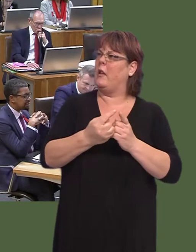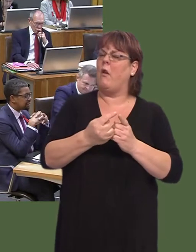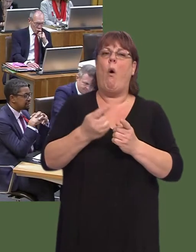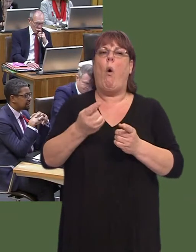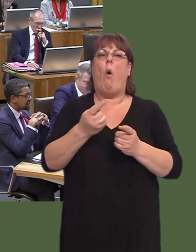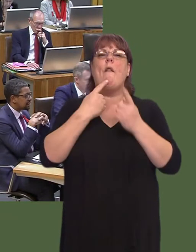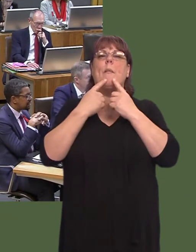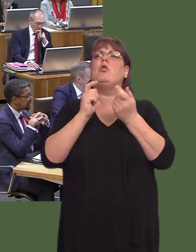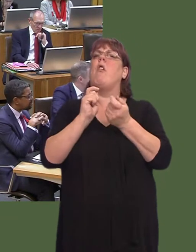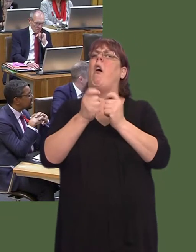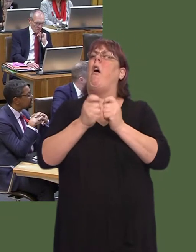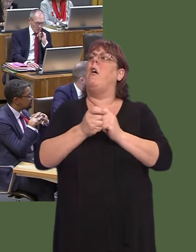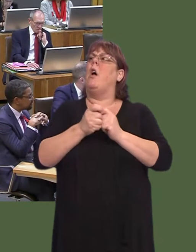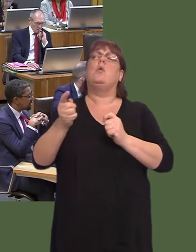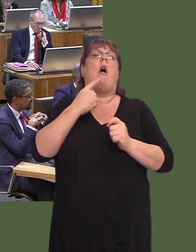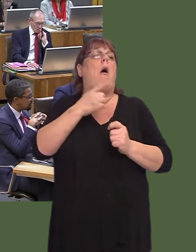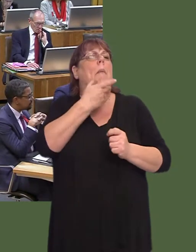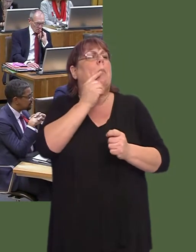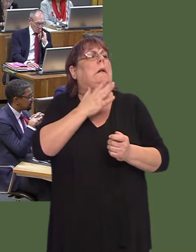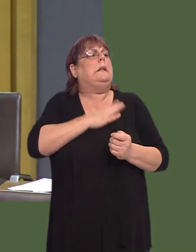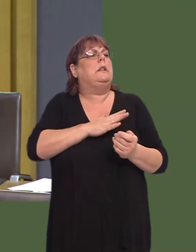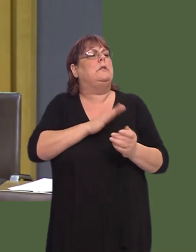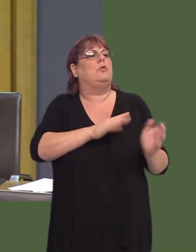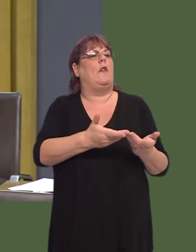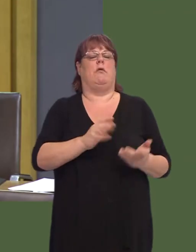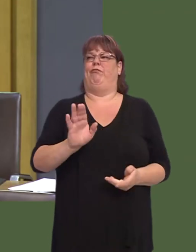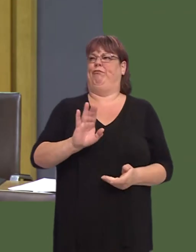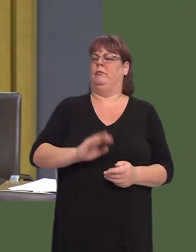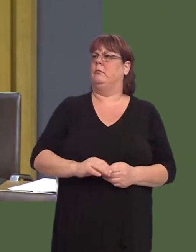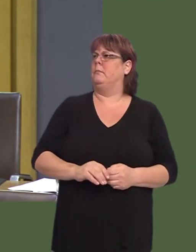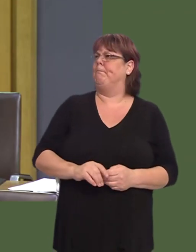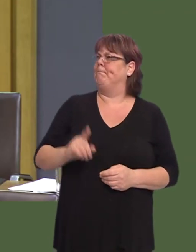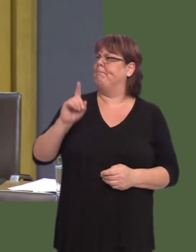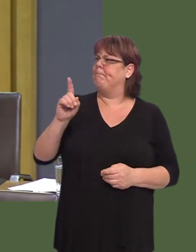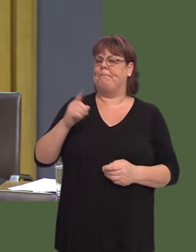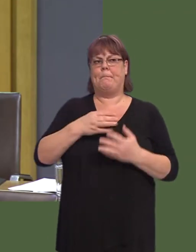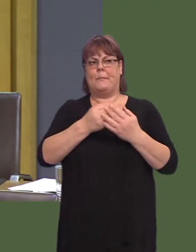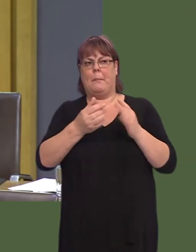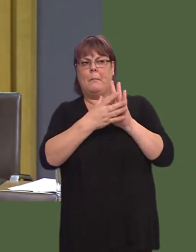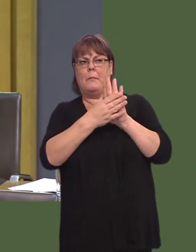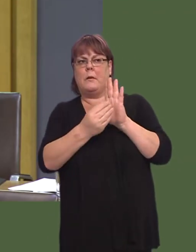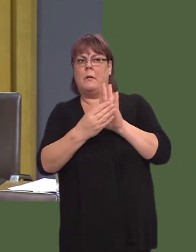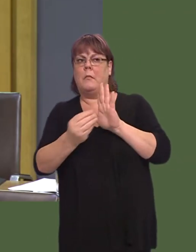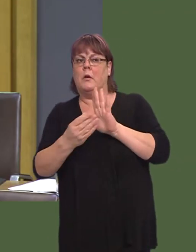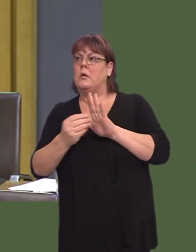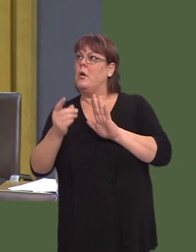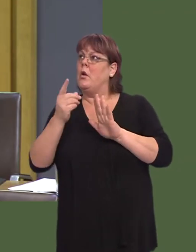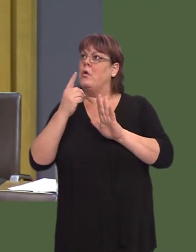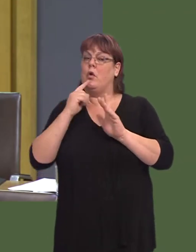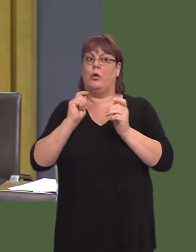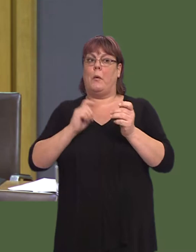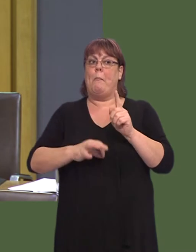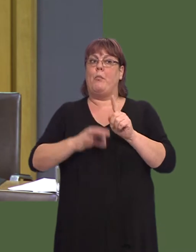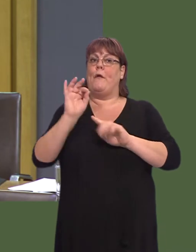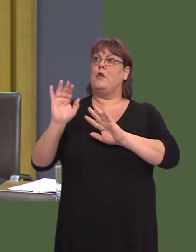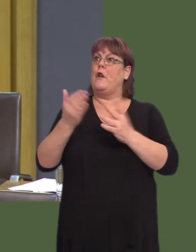not everyone really needed the service. Now, there are several other examples where, rather than improve services, you've